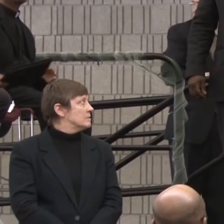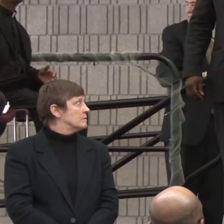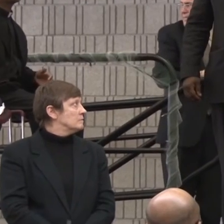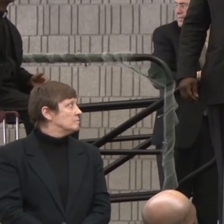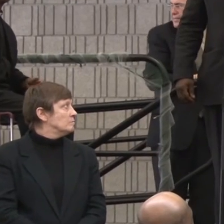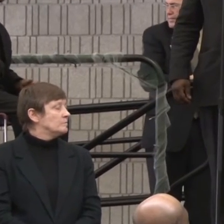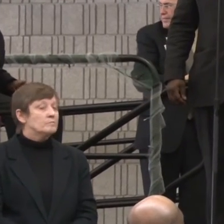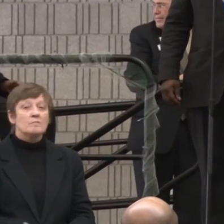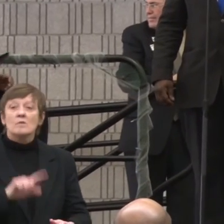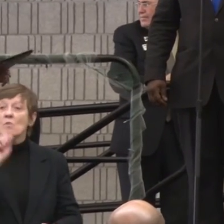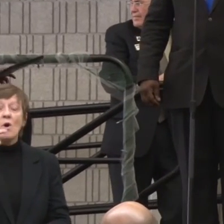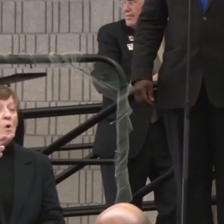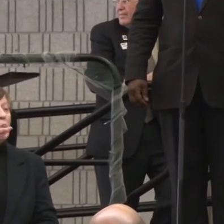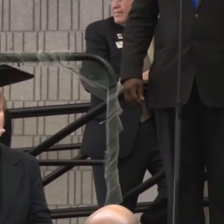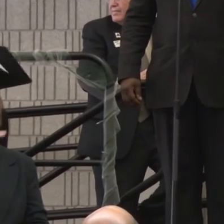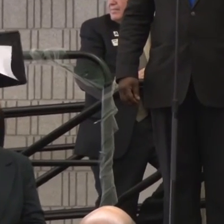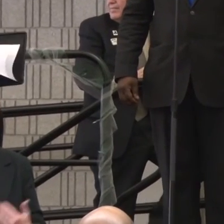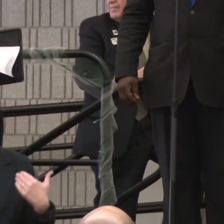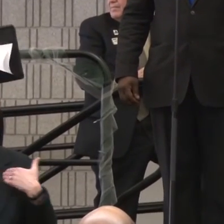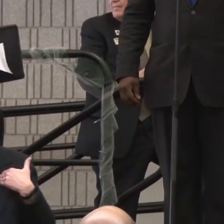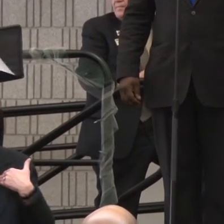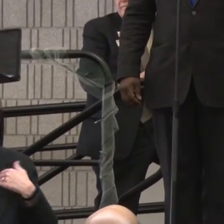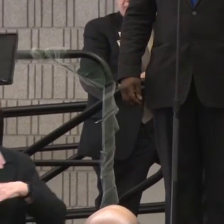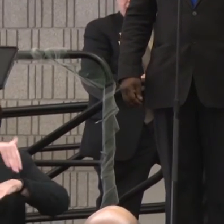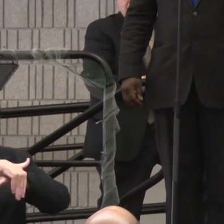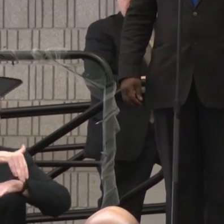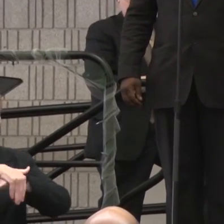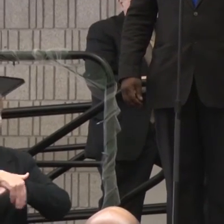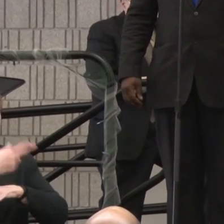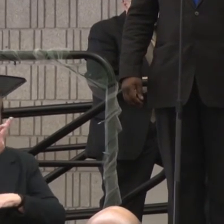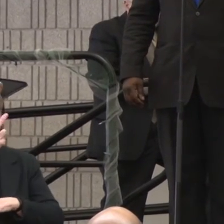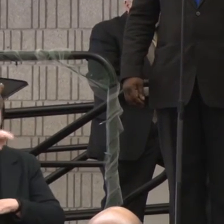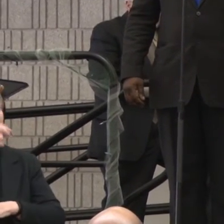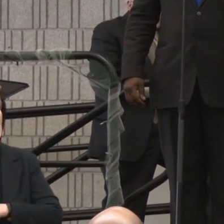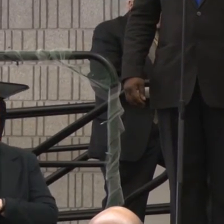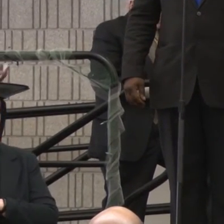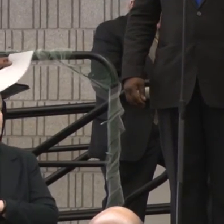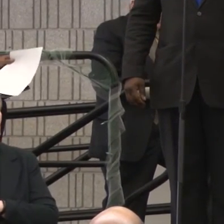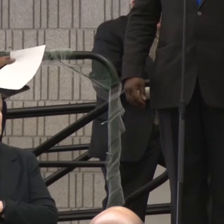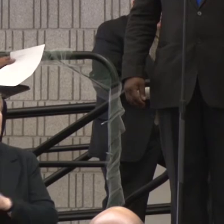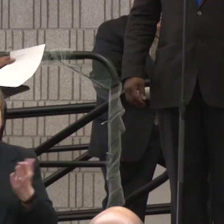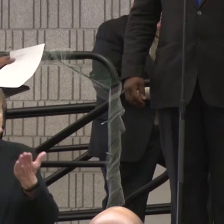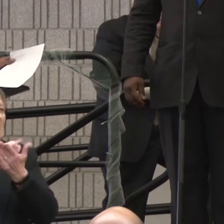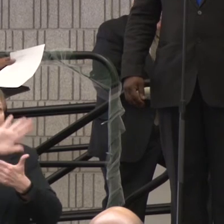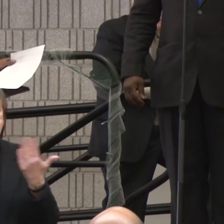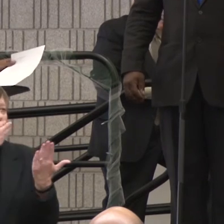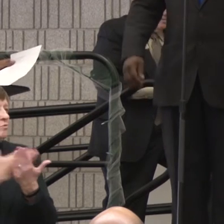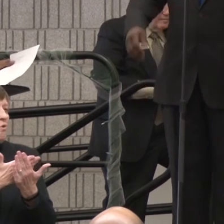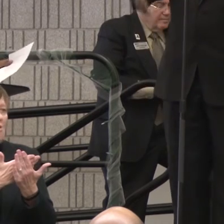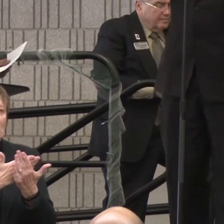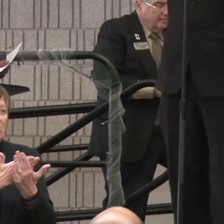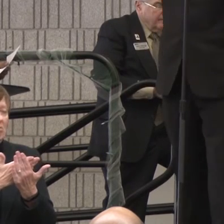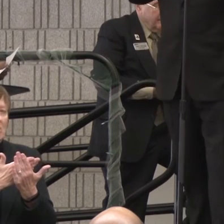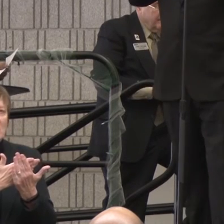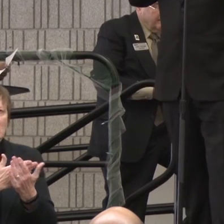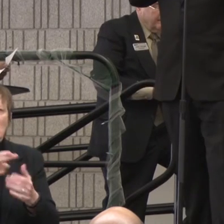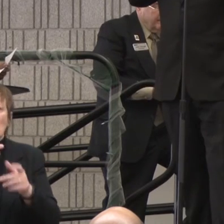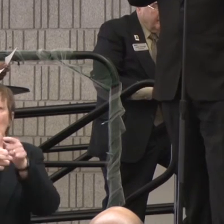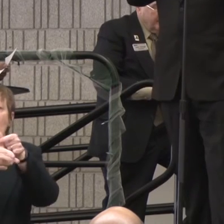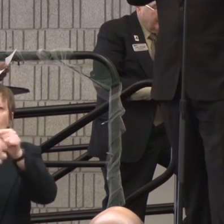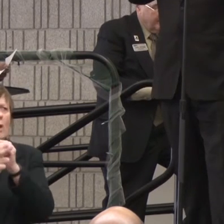The only weapon we have in our hands this evening is the weapon of protest. That's all. Pull it